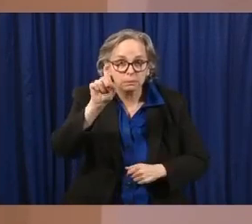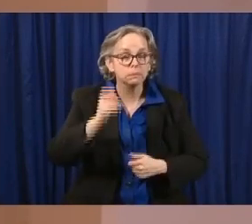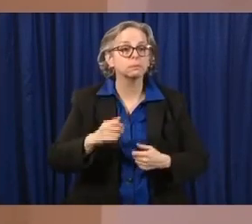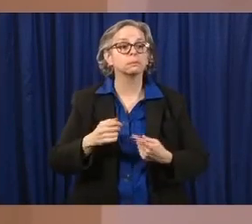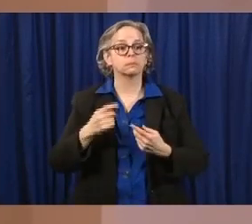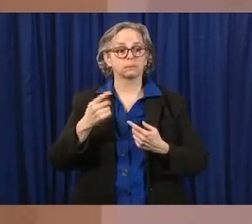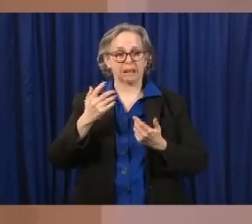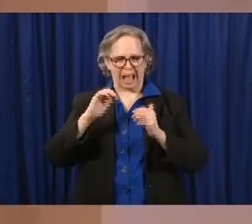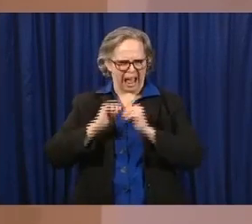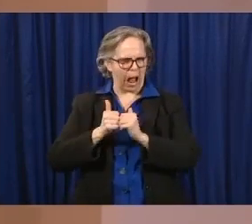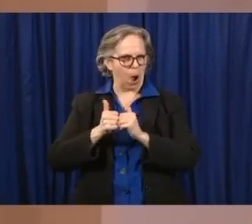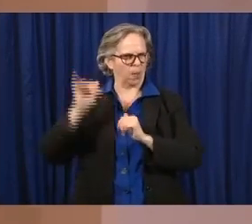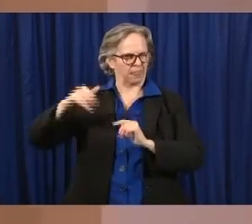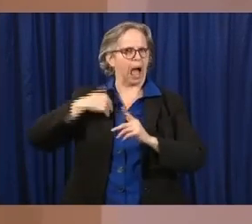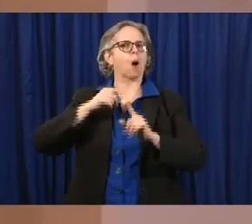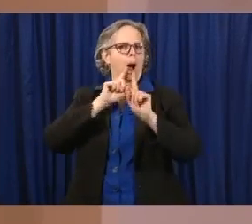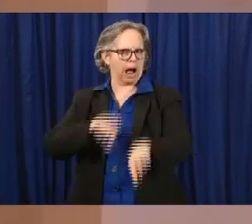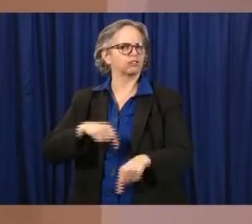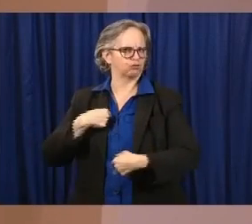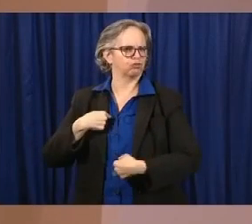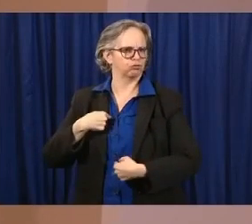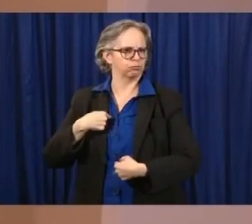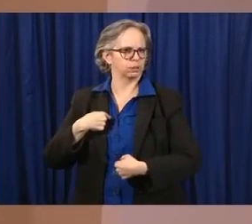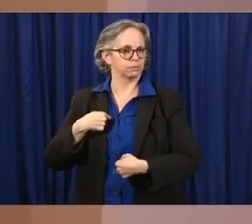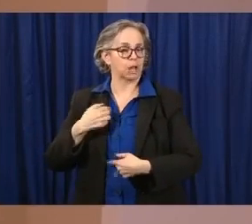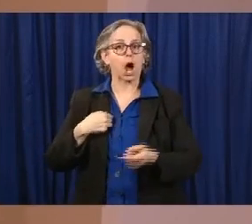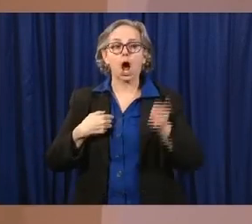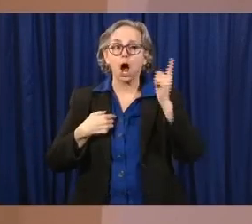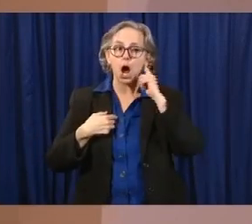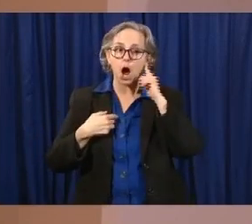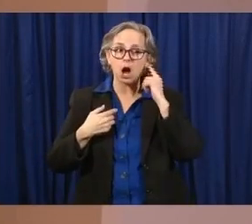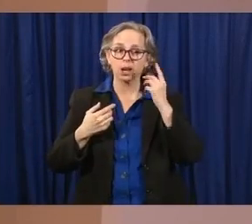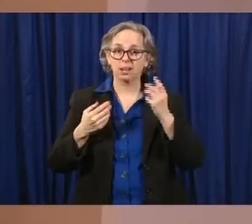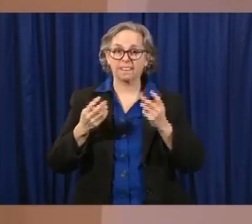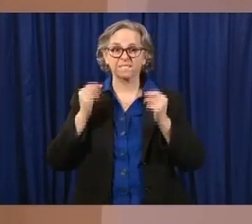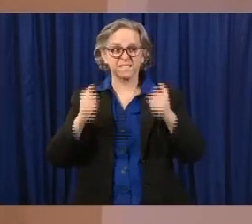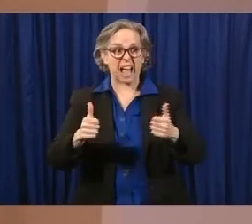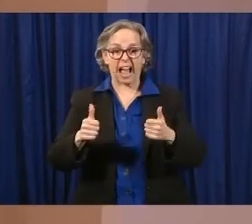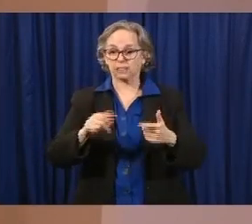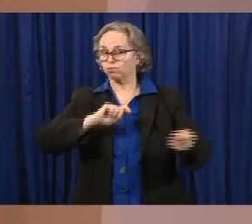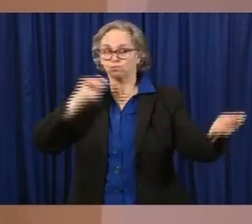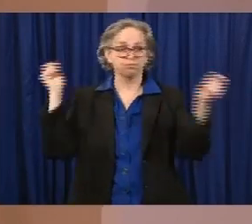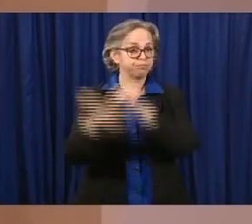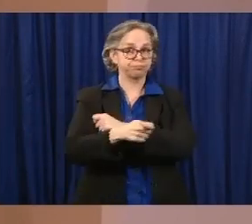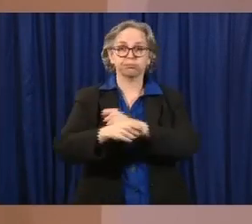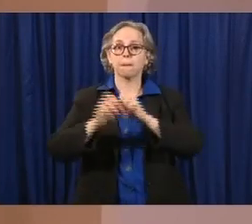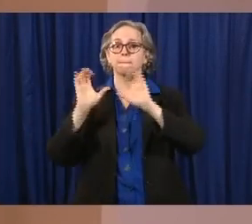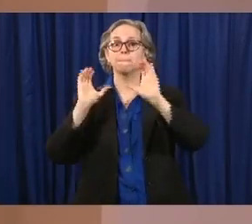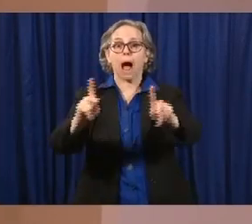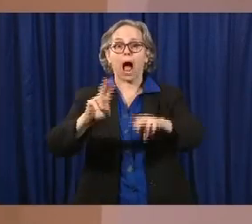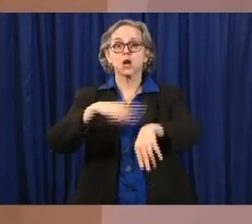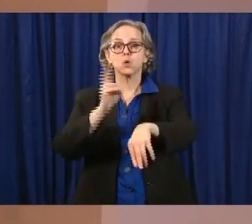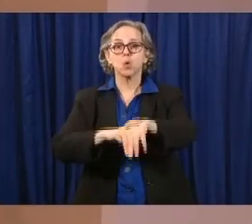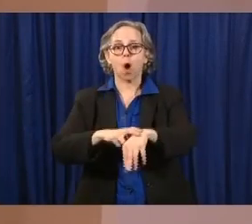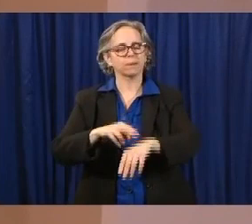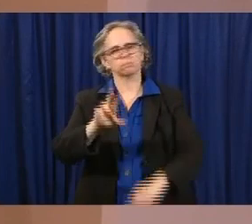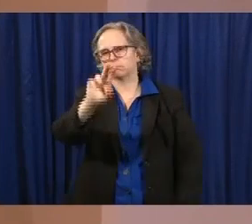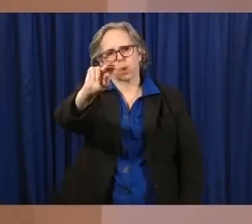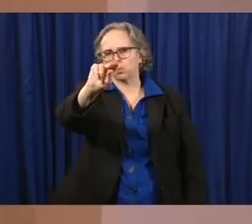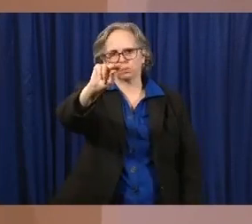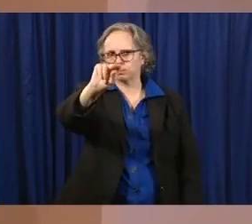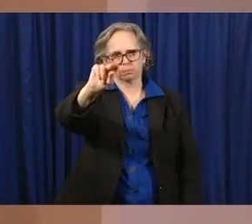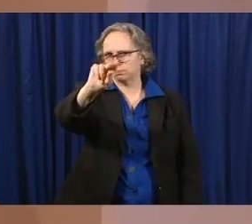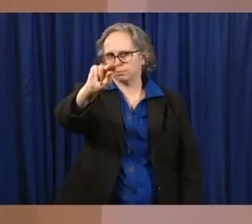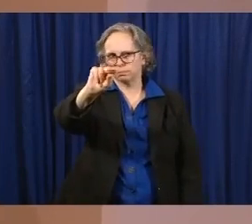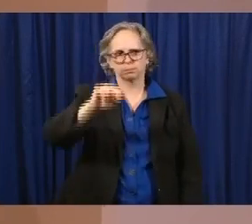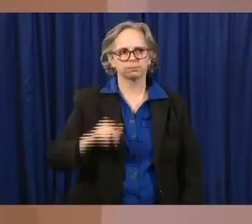news conference, it's not going to be a light switch. It's going to be a slower process, an incremental